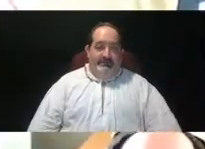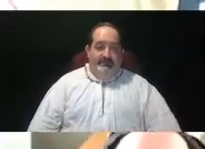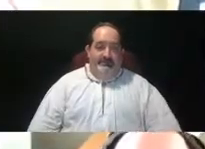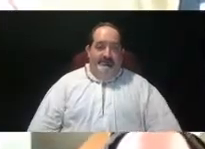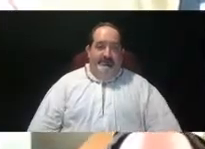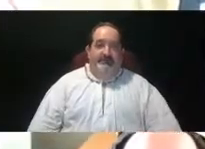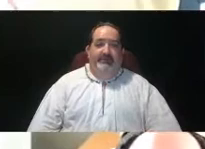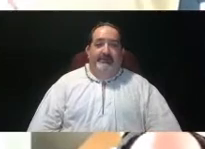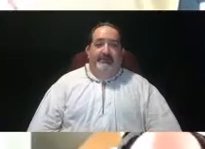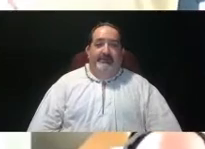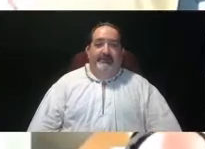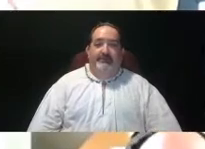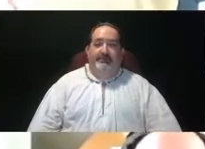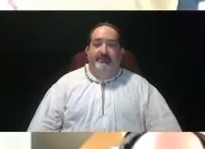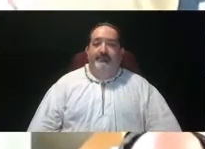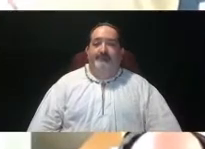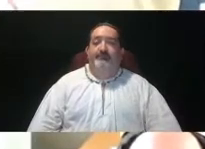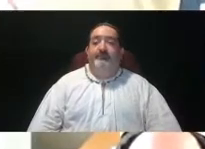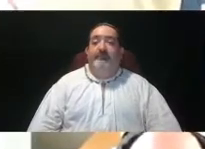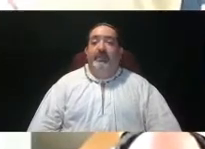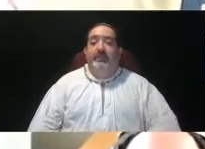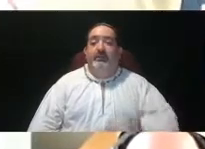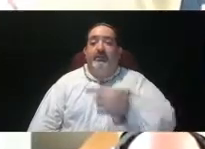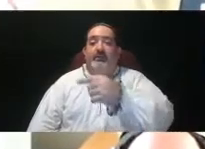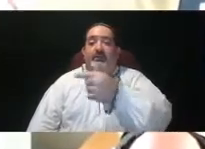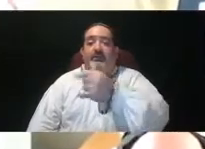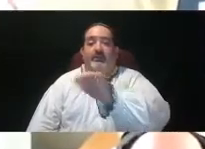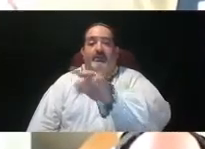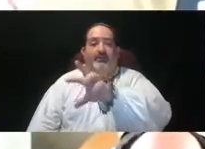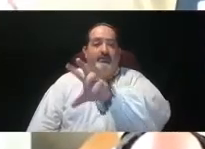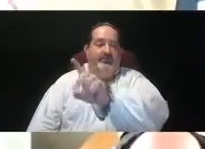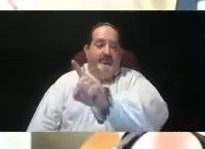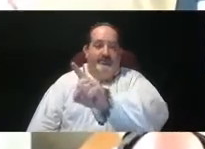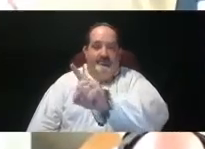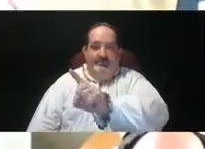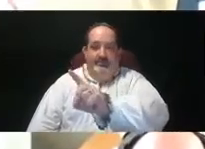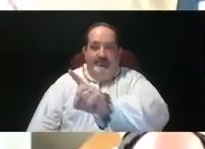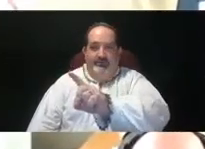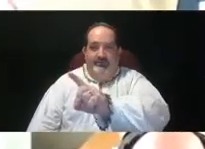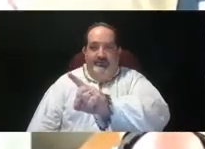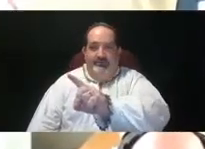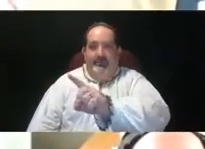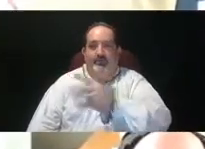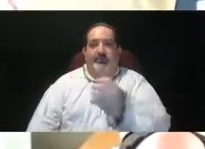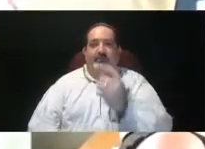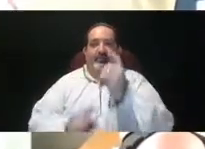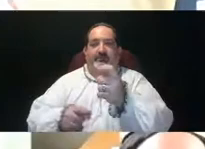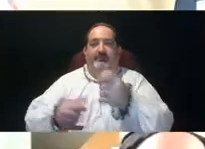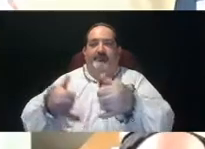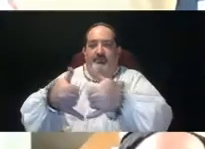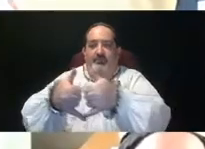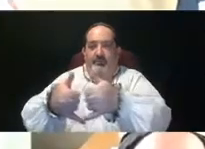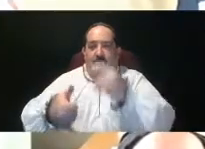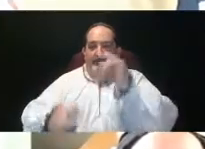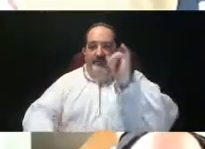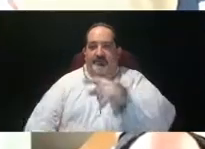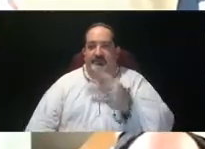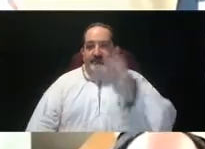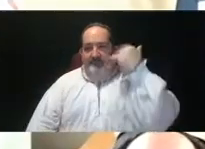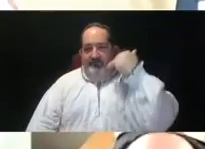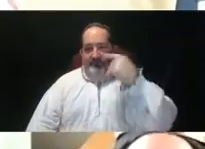burn this. And for Geralt, we wanted to give this award to him at our anniversary, but he